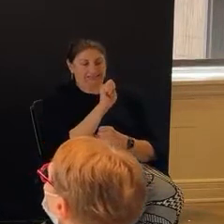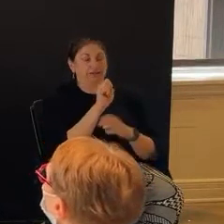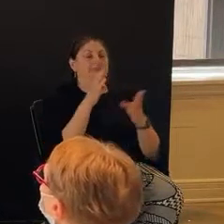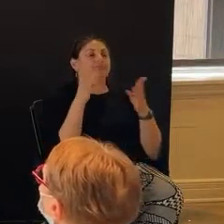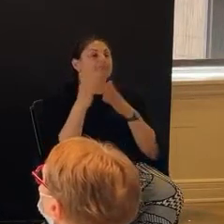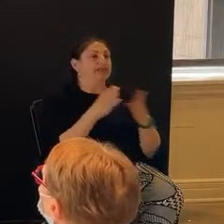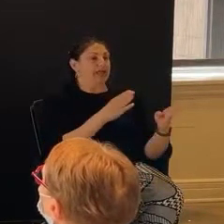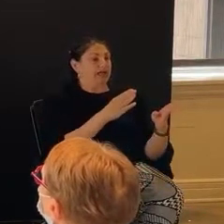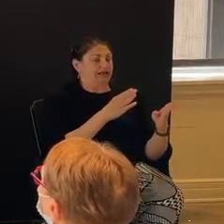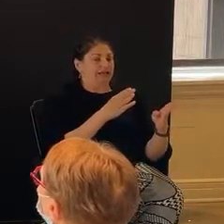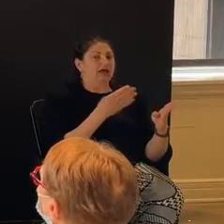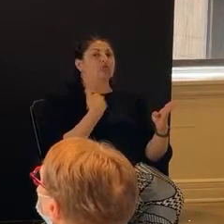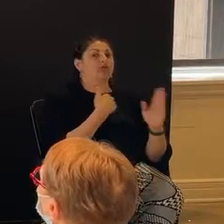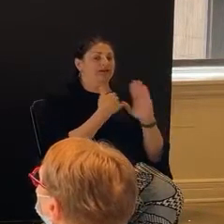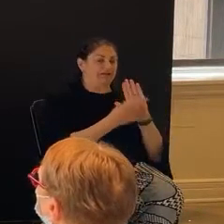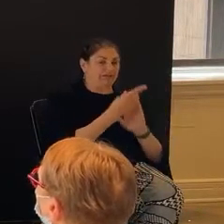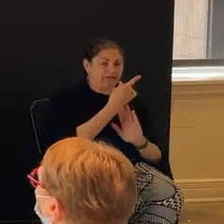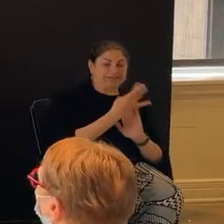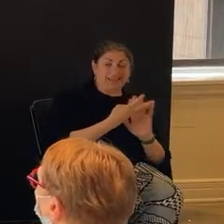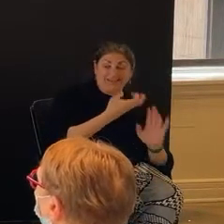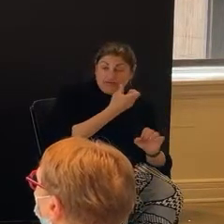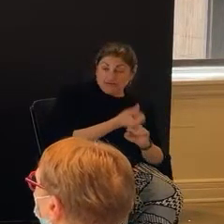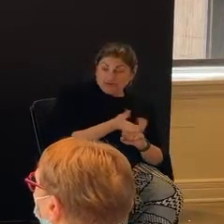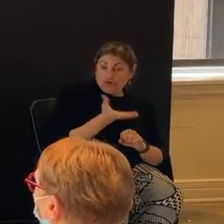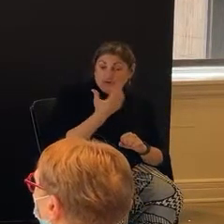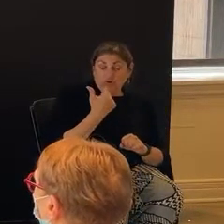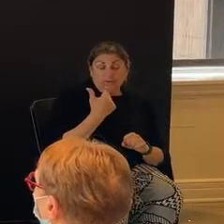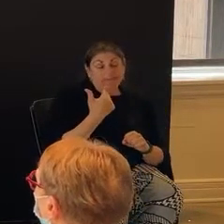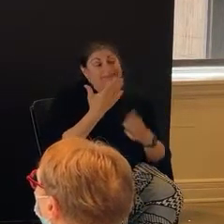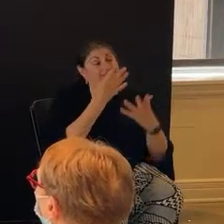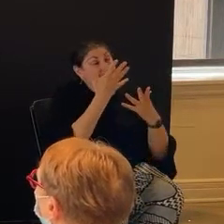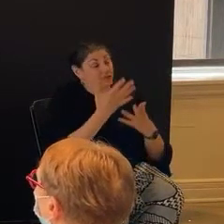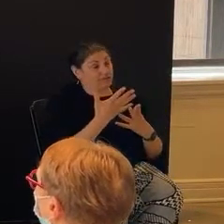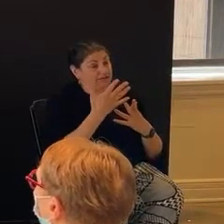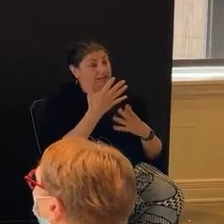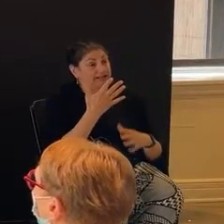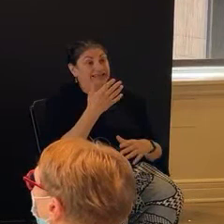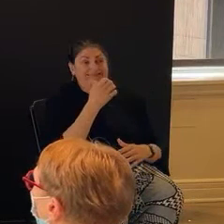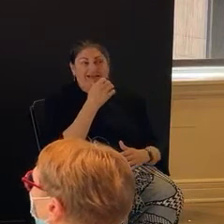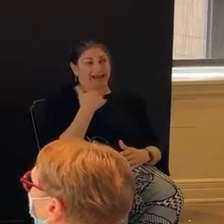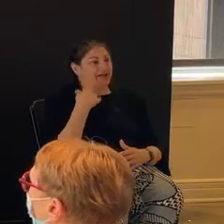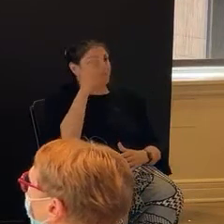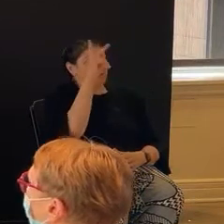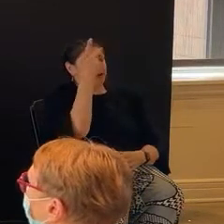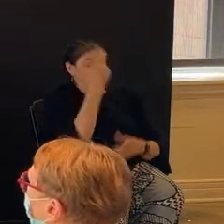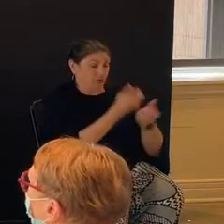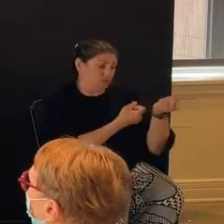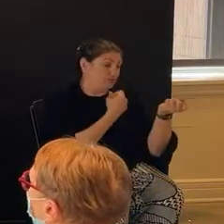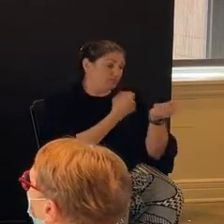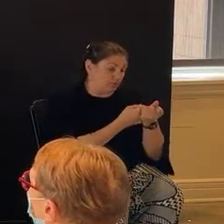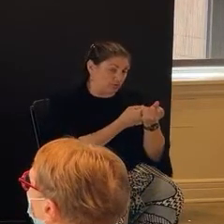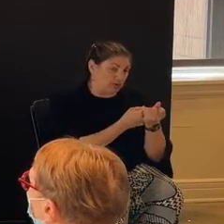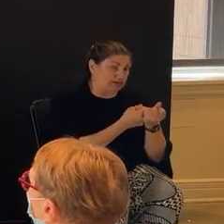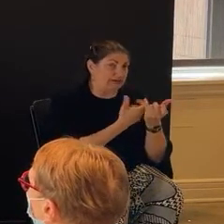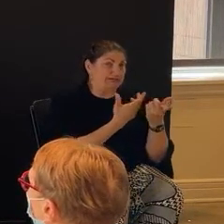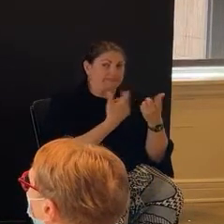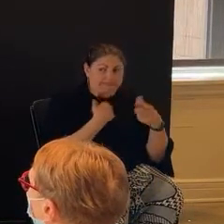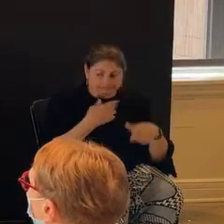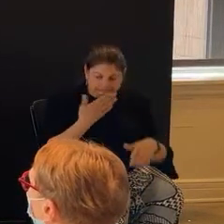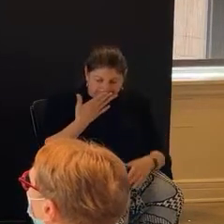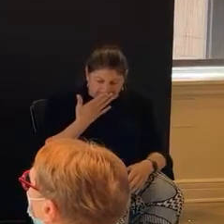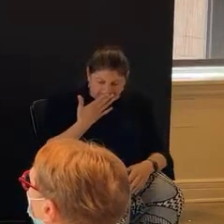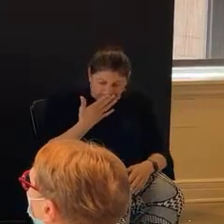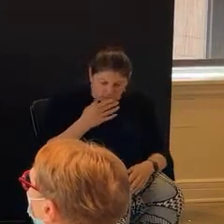ago. Unfortunately, it's not getting political traction because, oops, I guess I cut that one